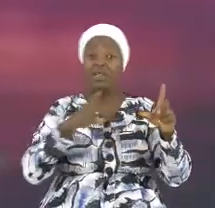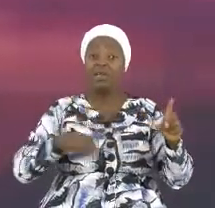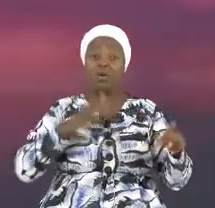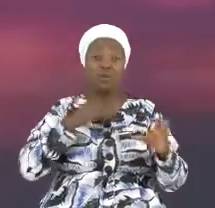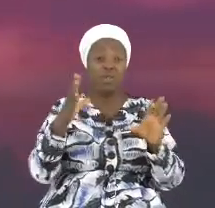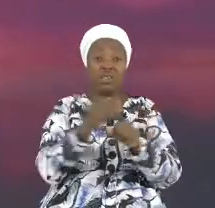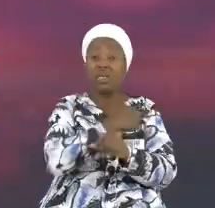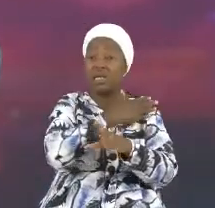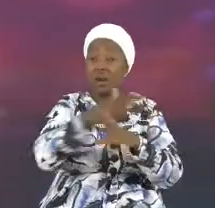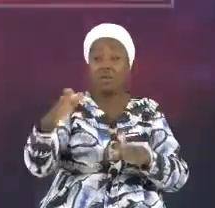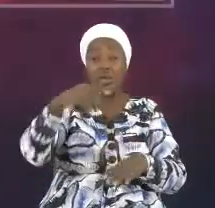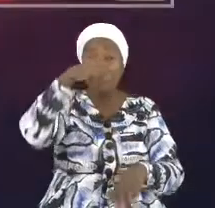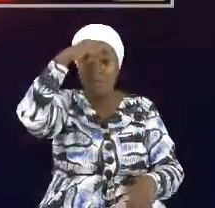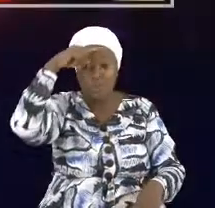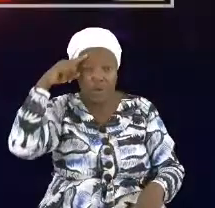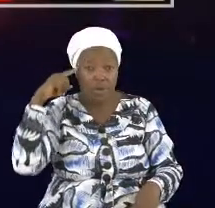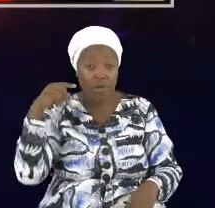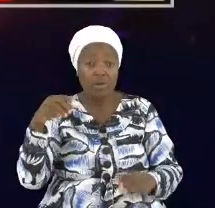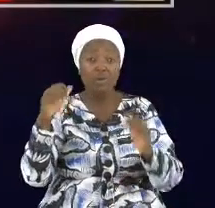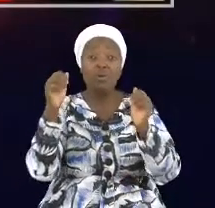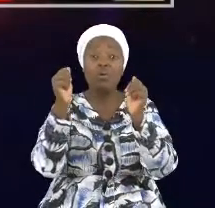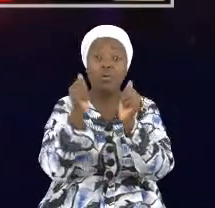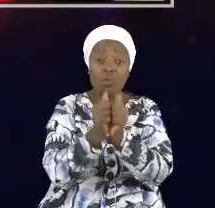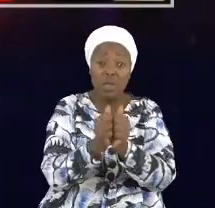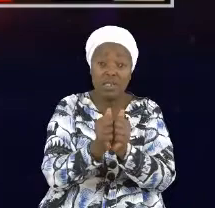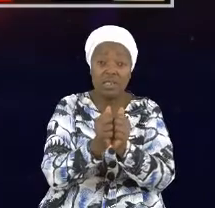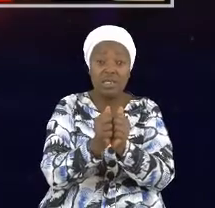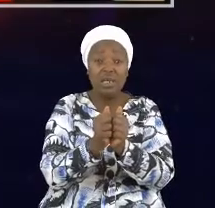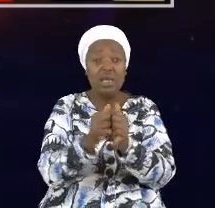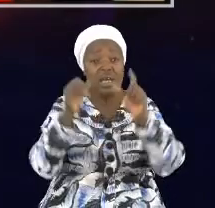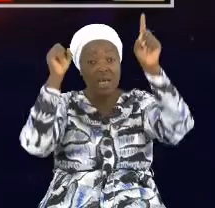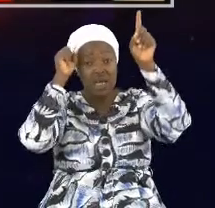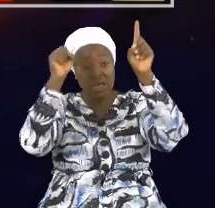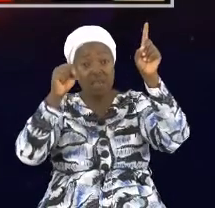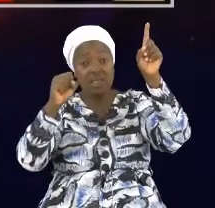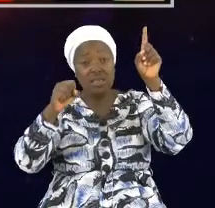because with his stripes,